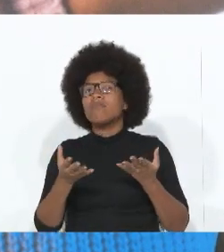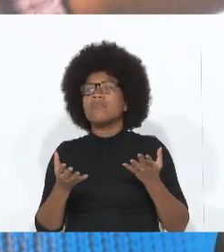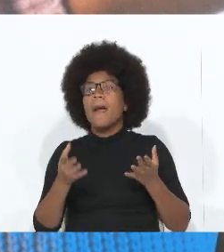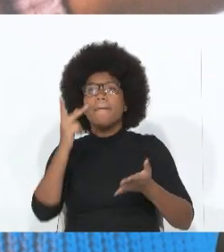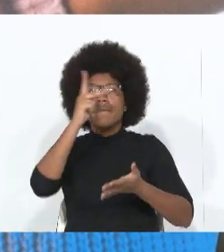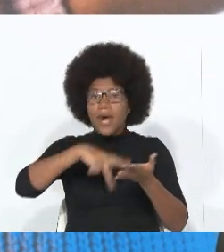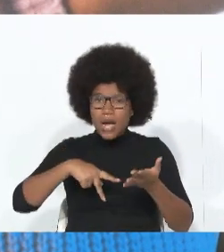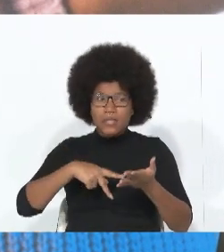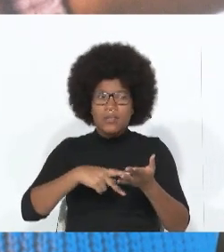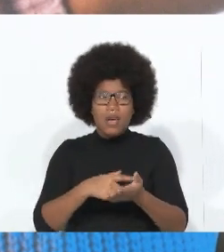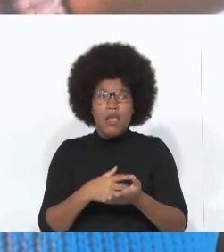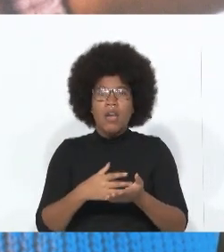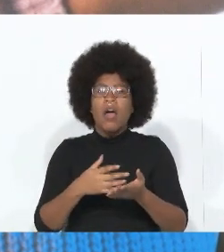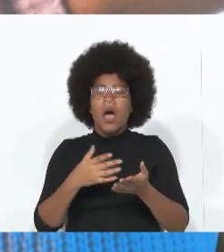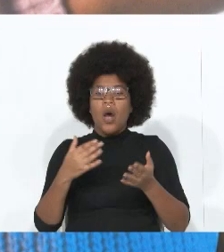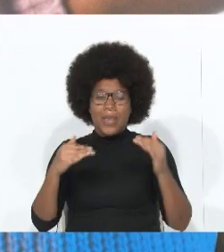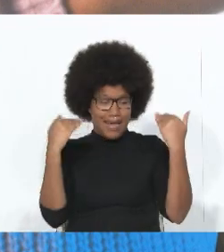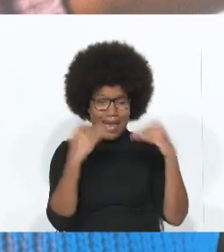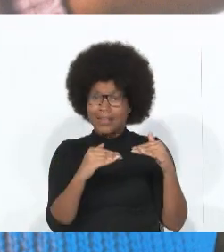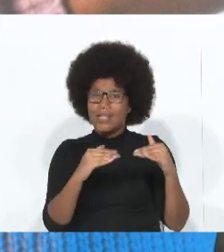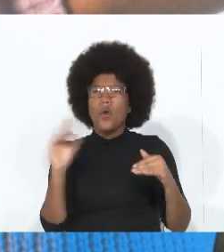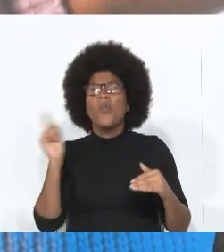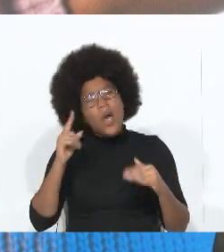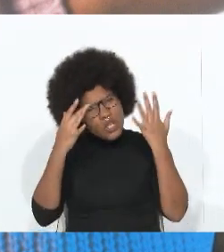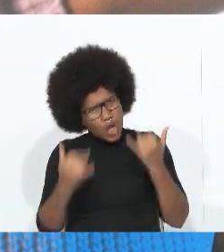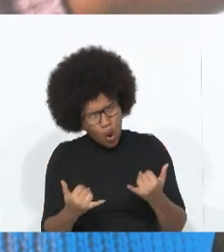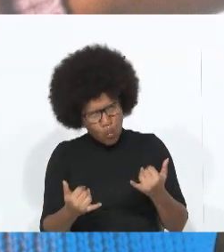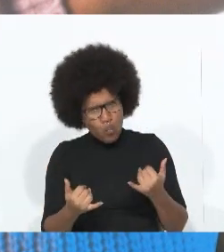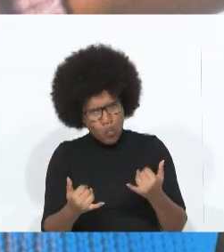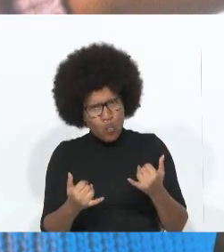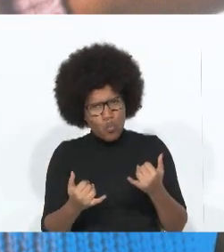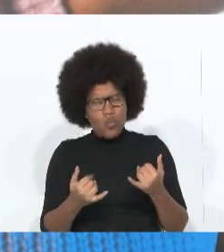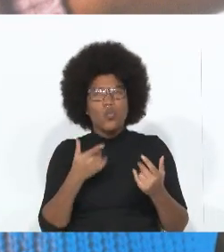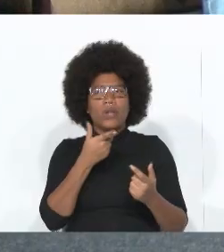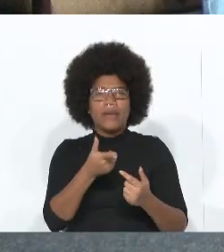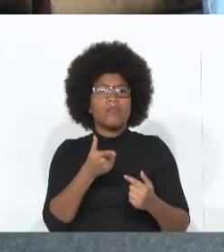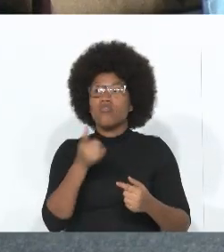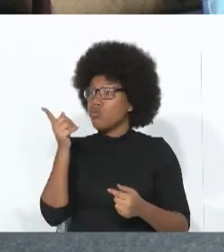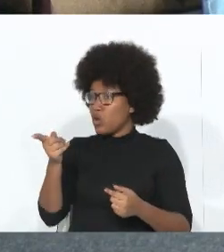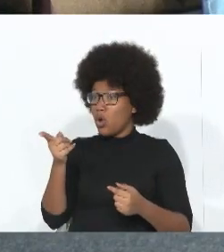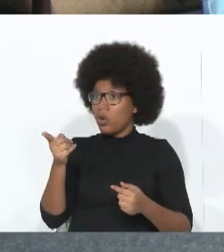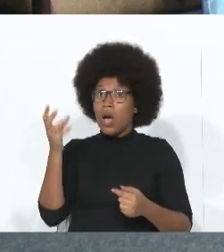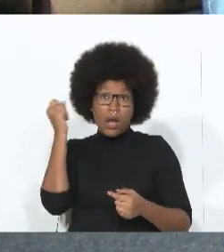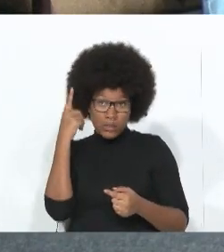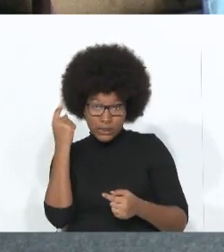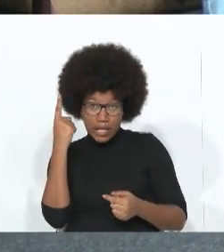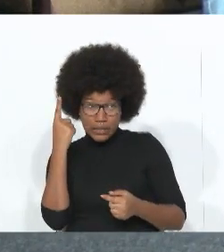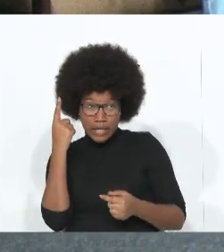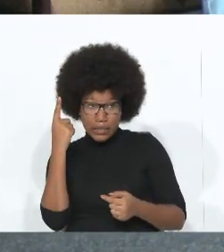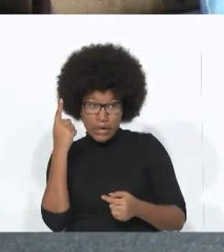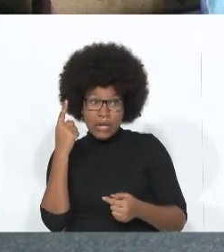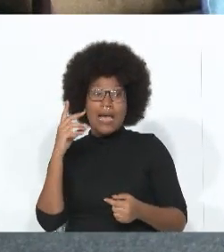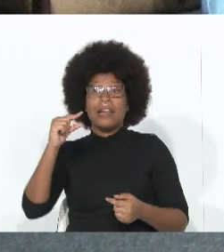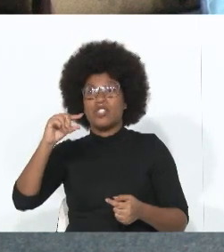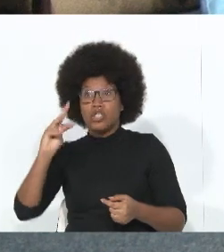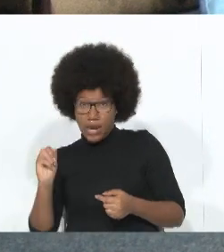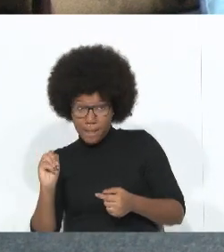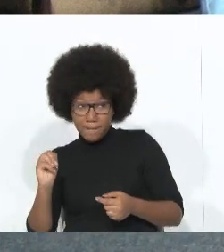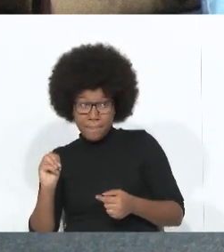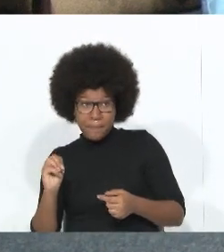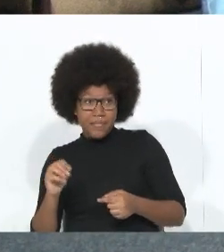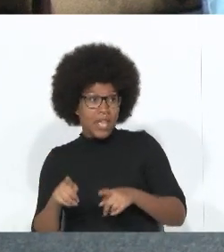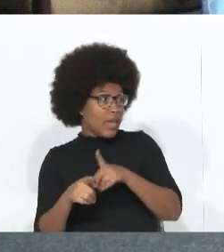the current infrastructure exists? Where are we now? Through your lens as GM,